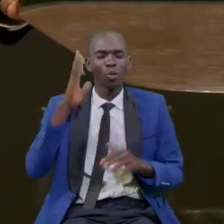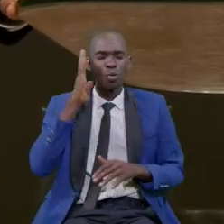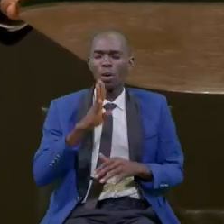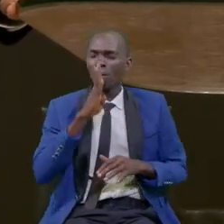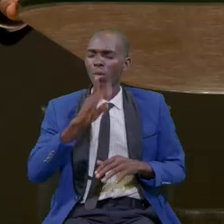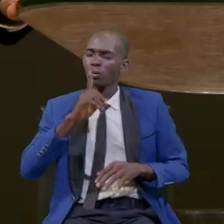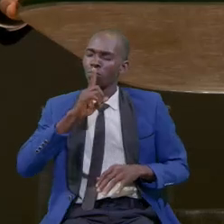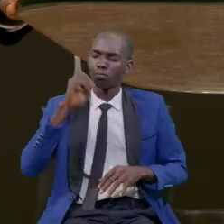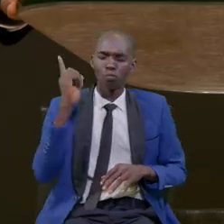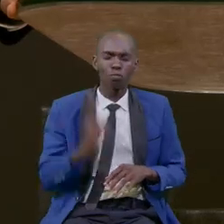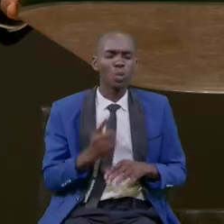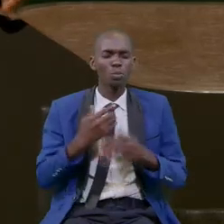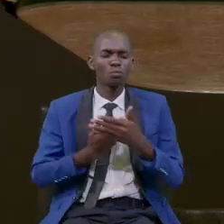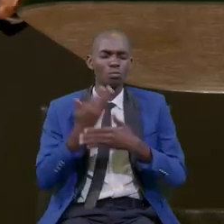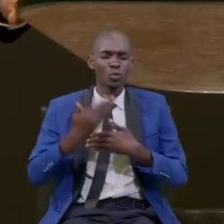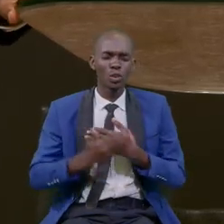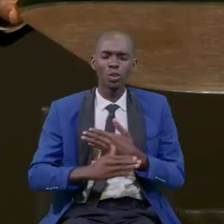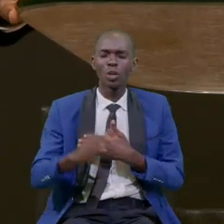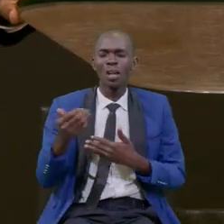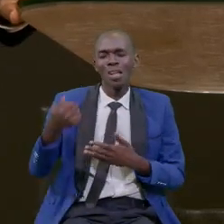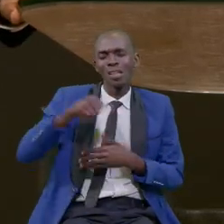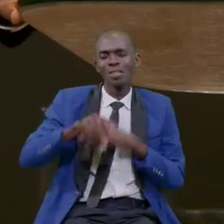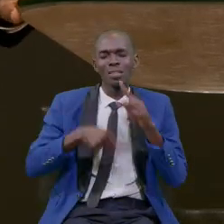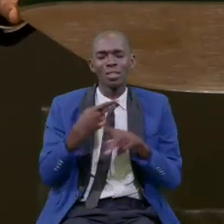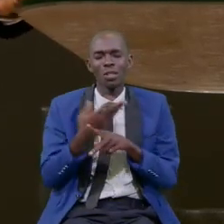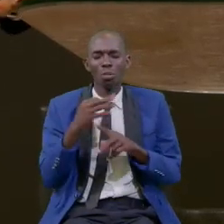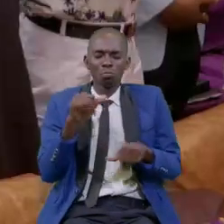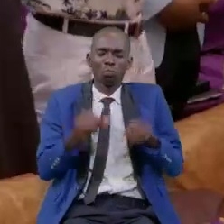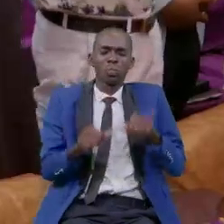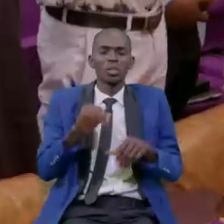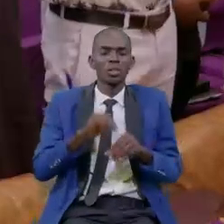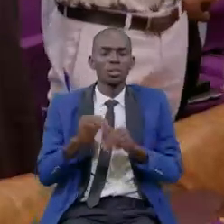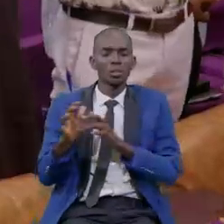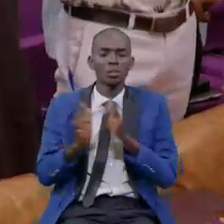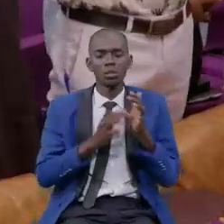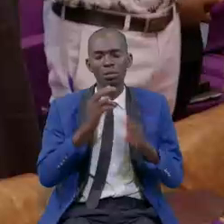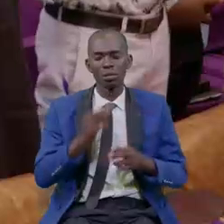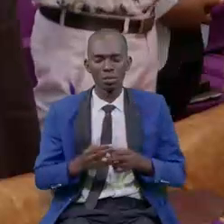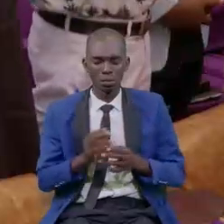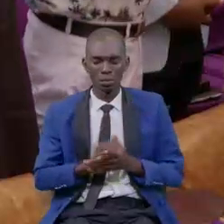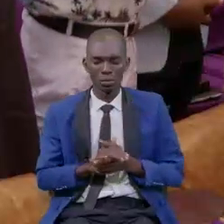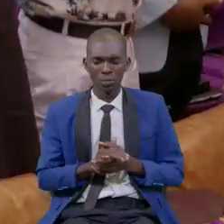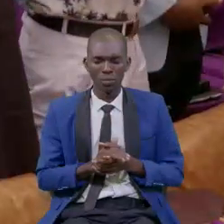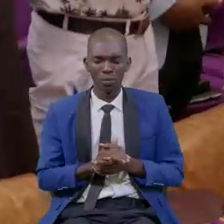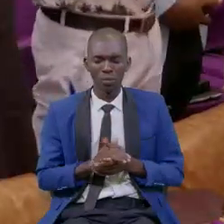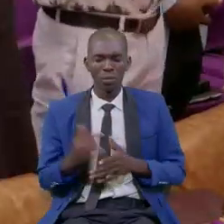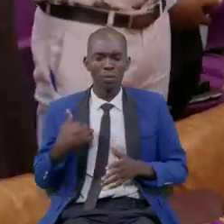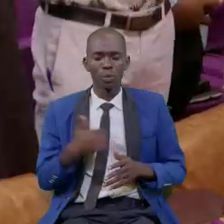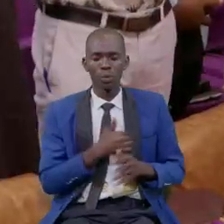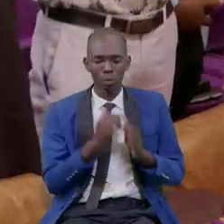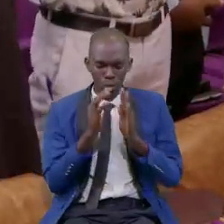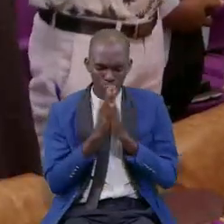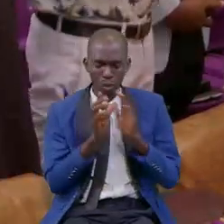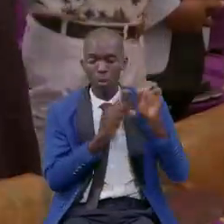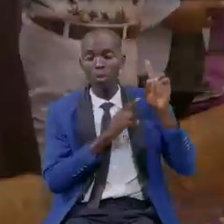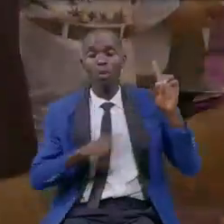real beyond any shadow of doubt in Jesus' name. And we'll pray, Lord, as